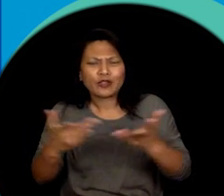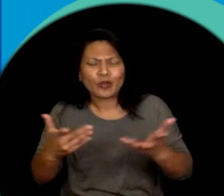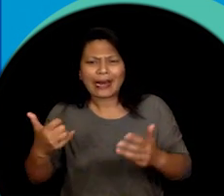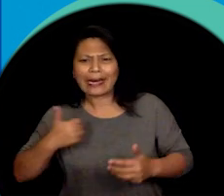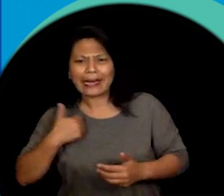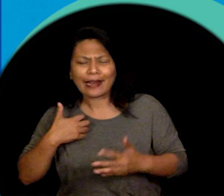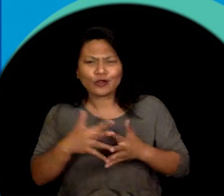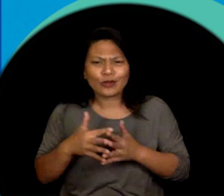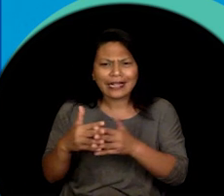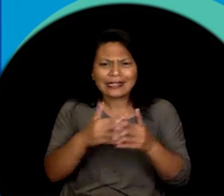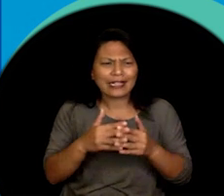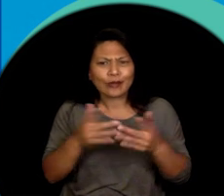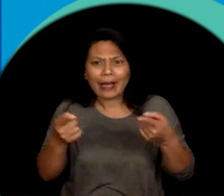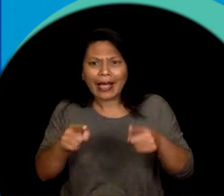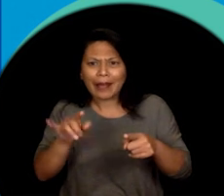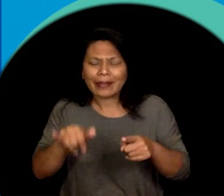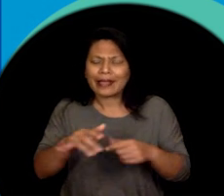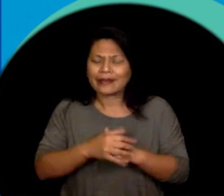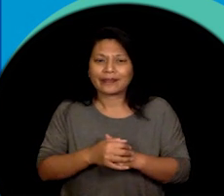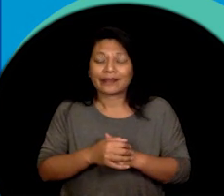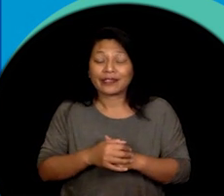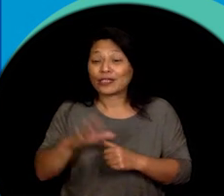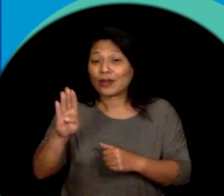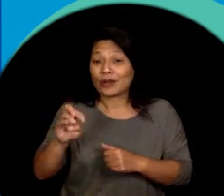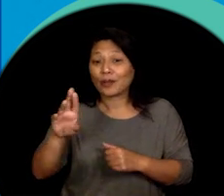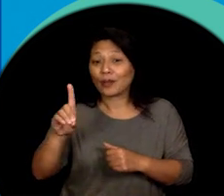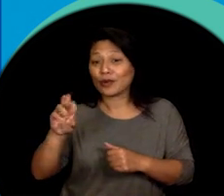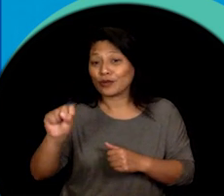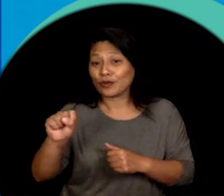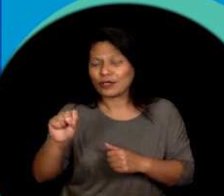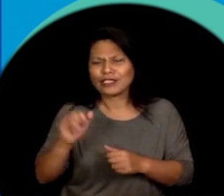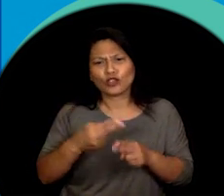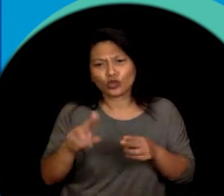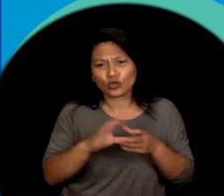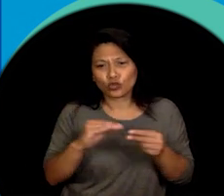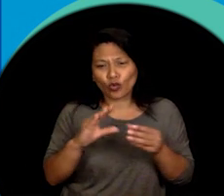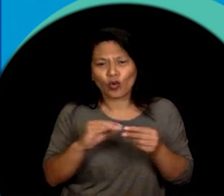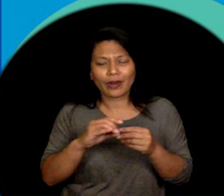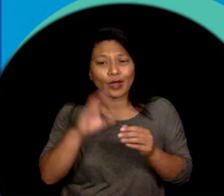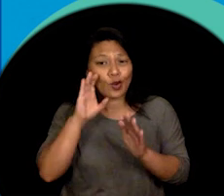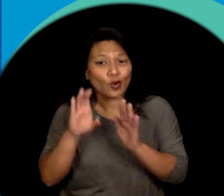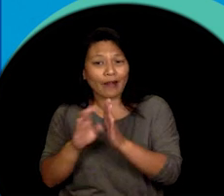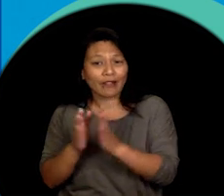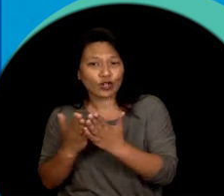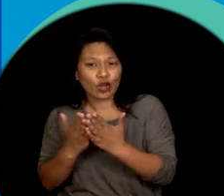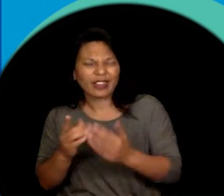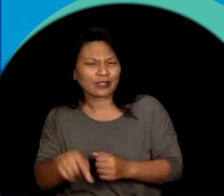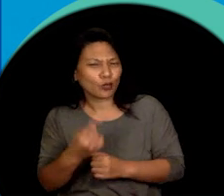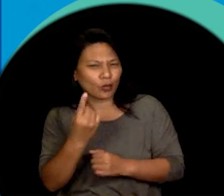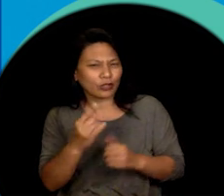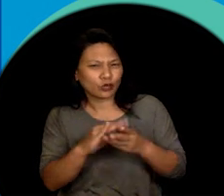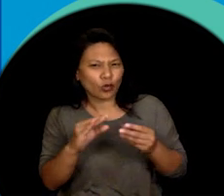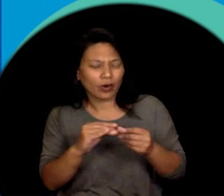and historically what's happened in that area. So Borders is a short story, and as a graphic novel is just one of